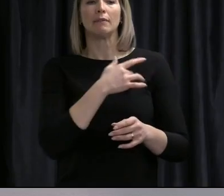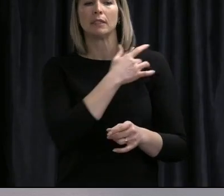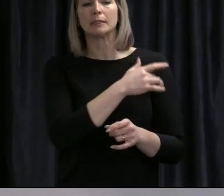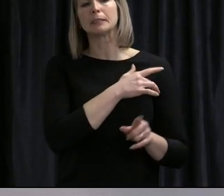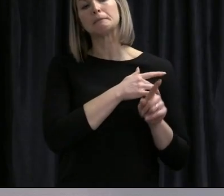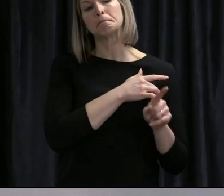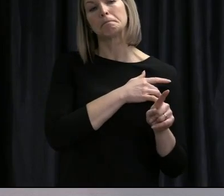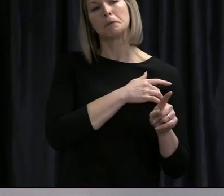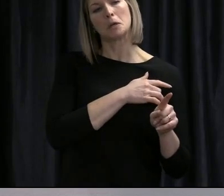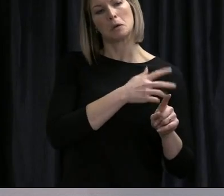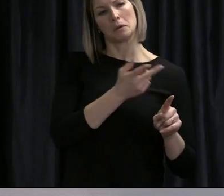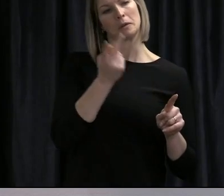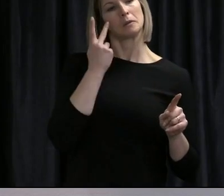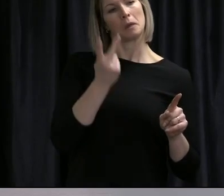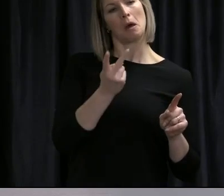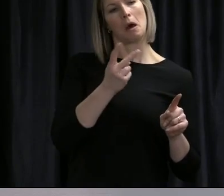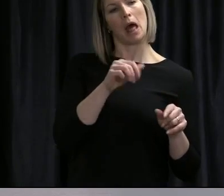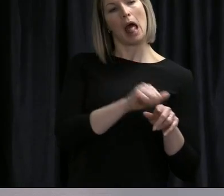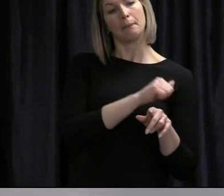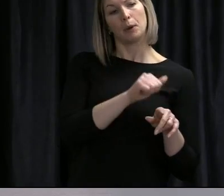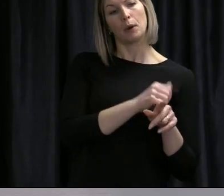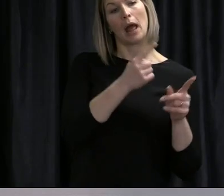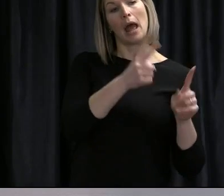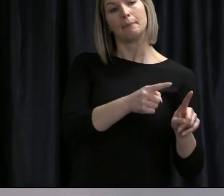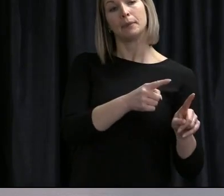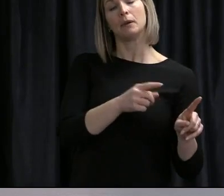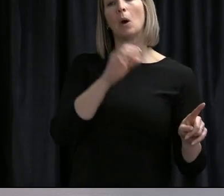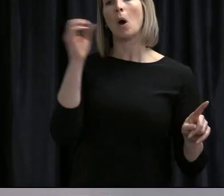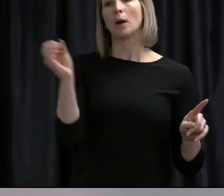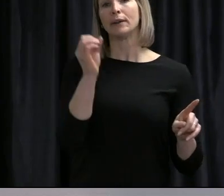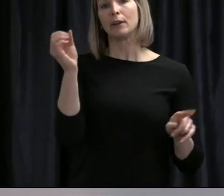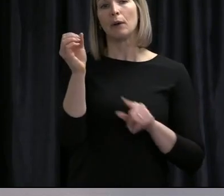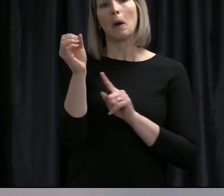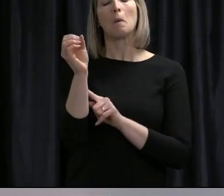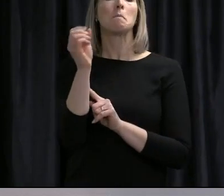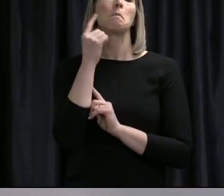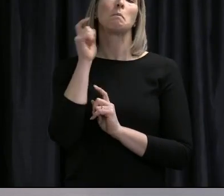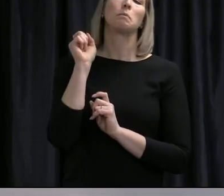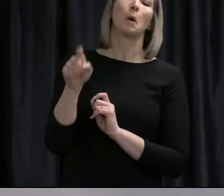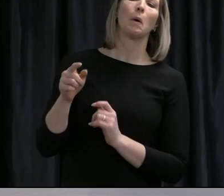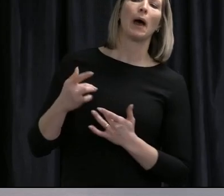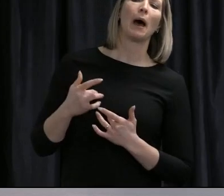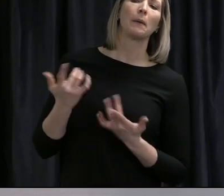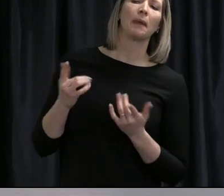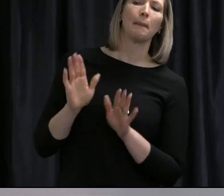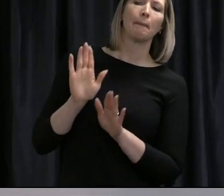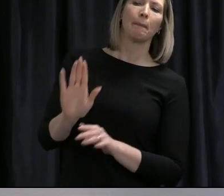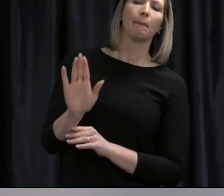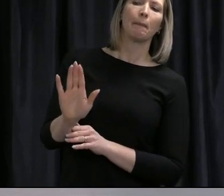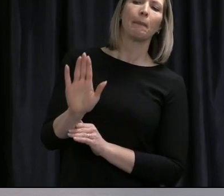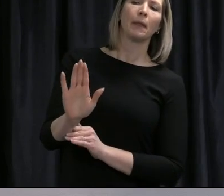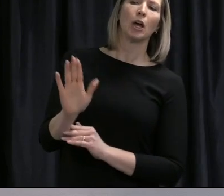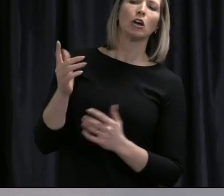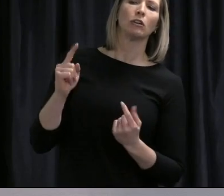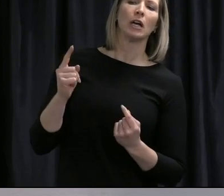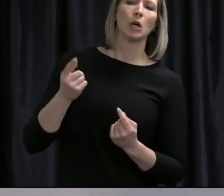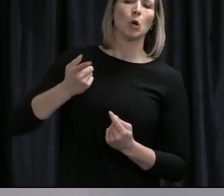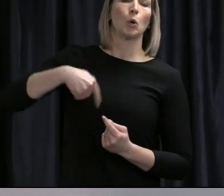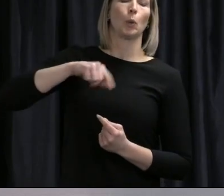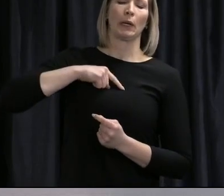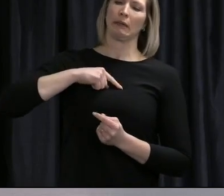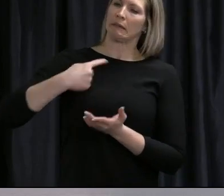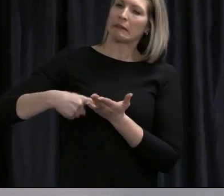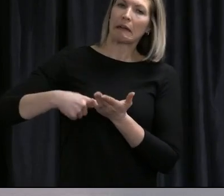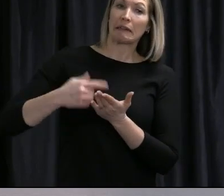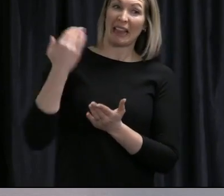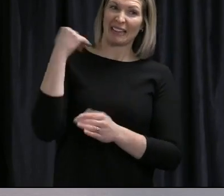seeing what's happening in Alberta, seeing what's happening in Ontario, speaking to our colleagues across the country, late last night and